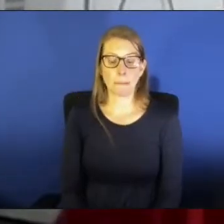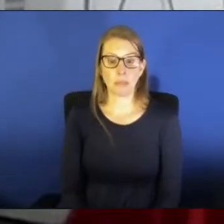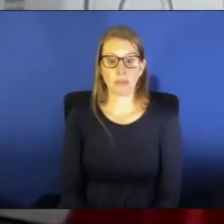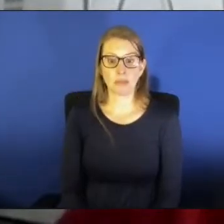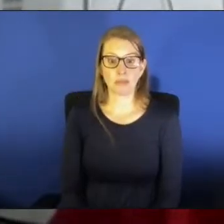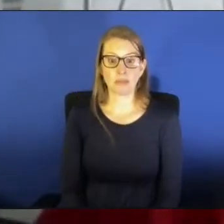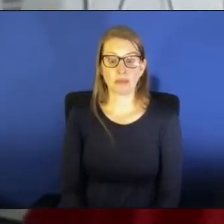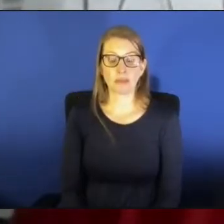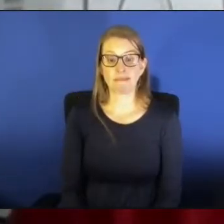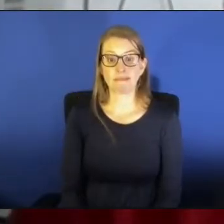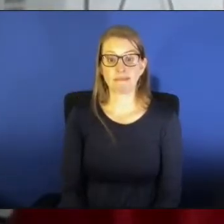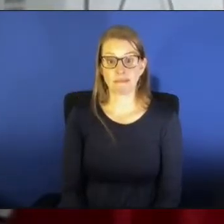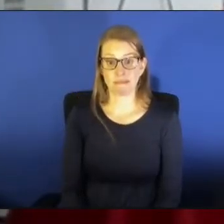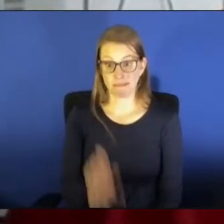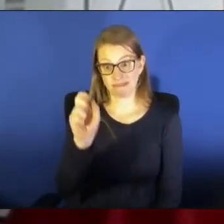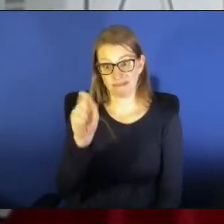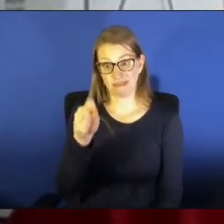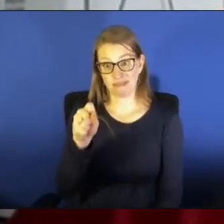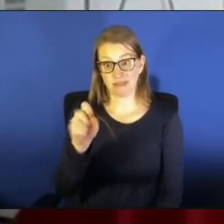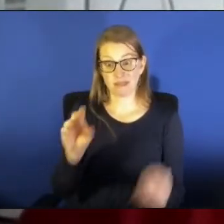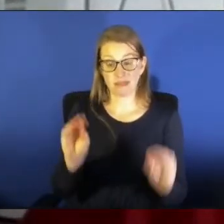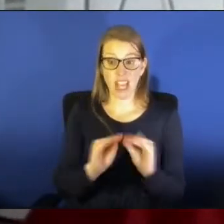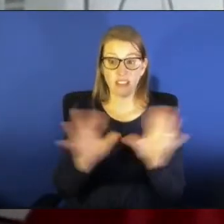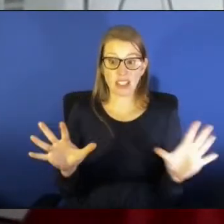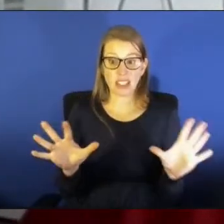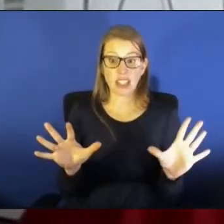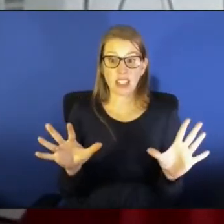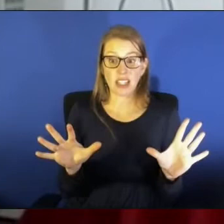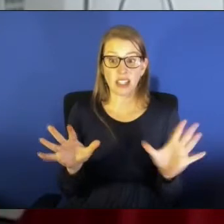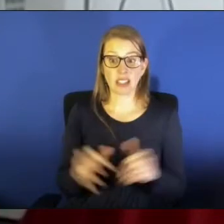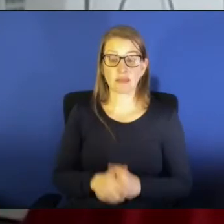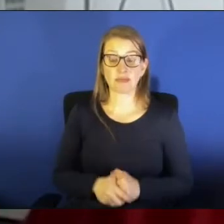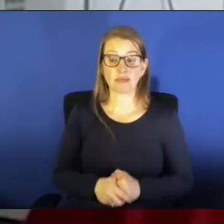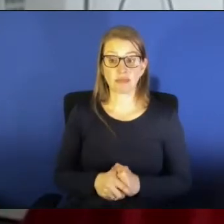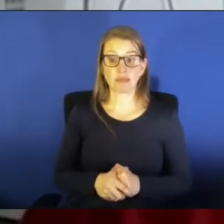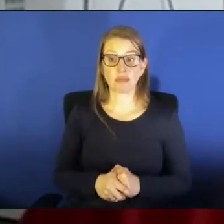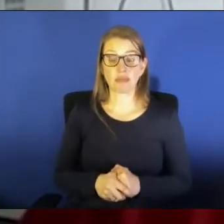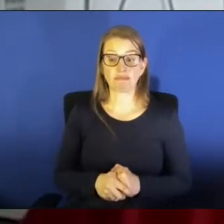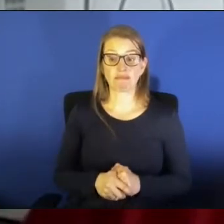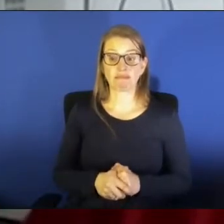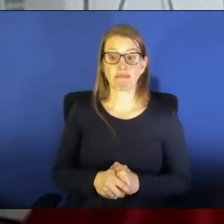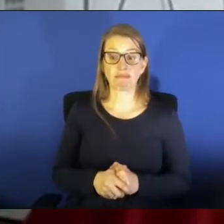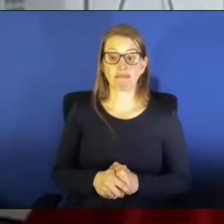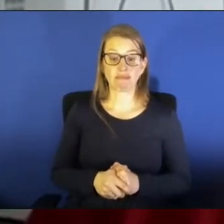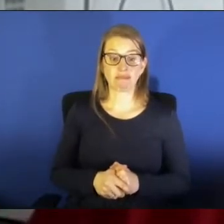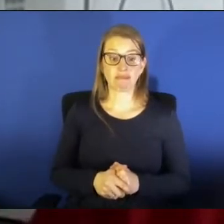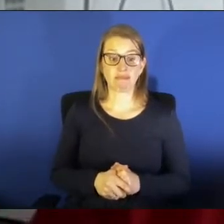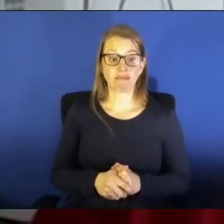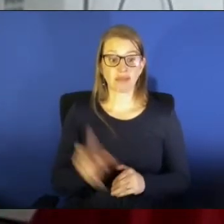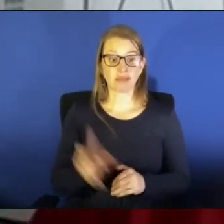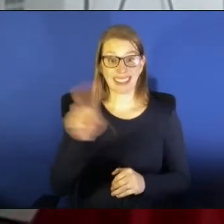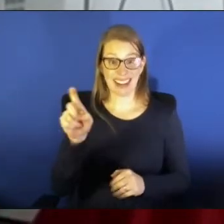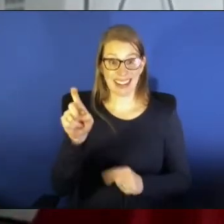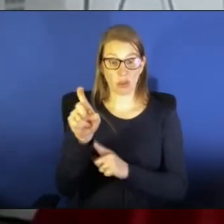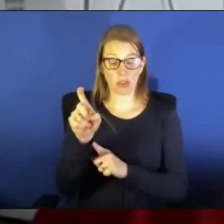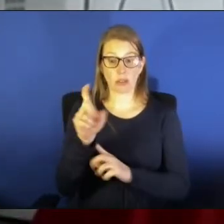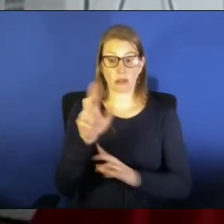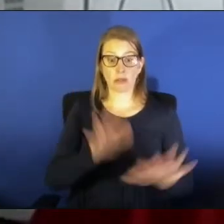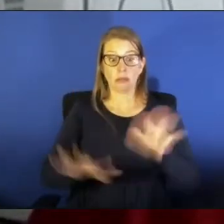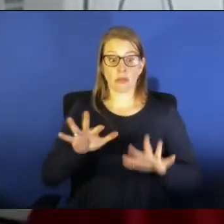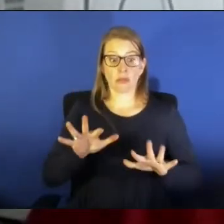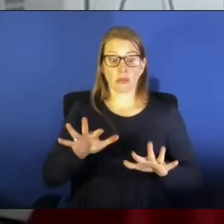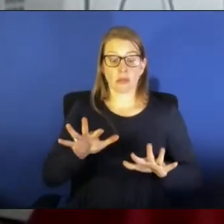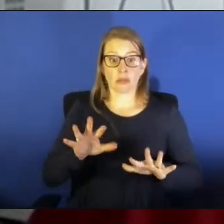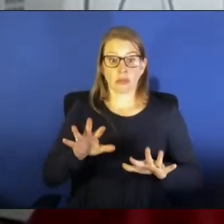Yeah, well, obviously, when you get this kind of diagnosis, you are shook a little bit, and